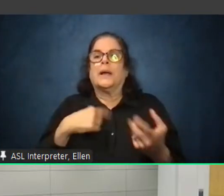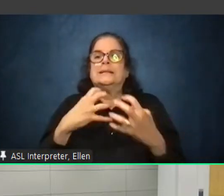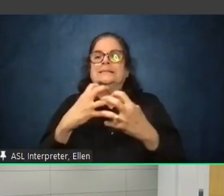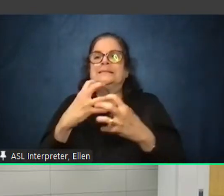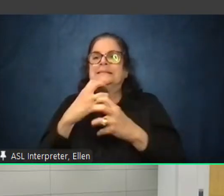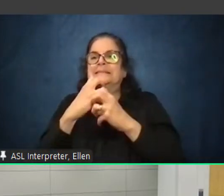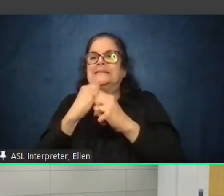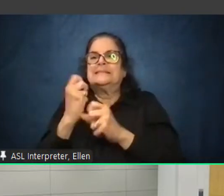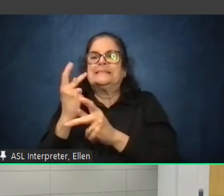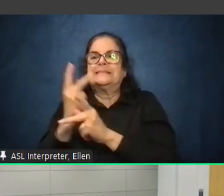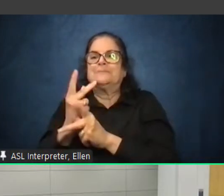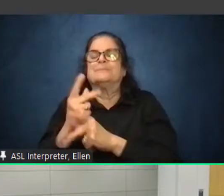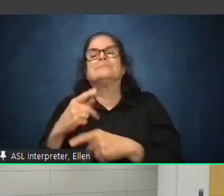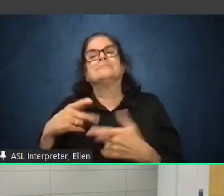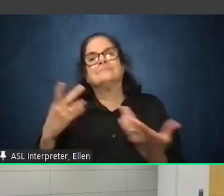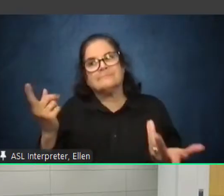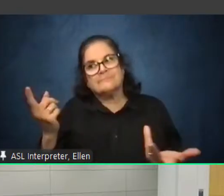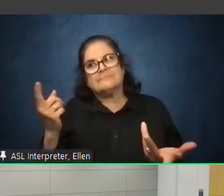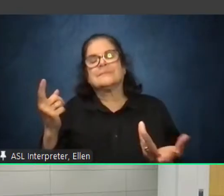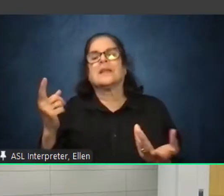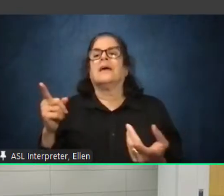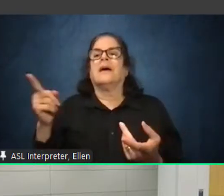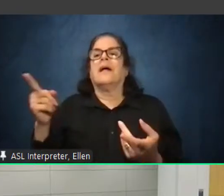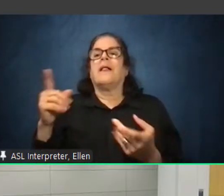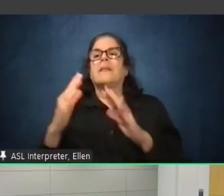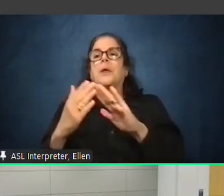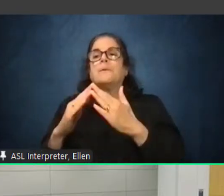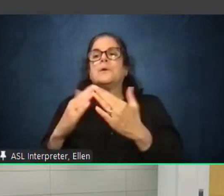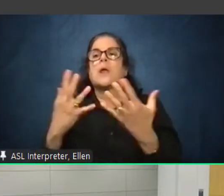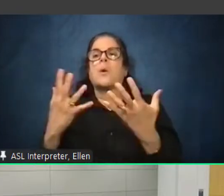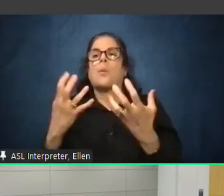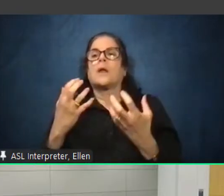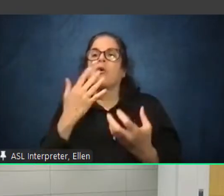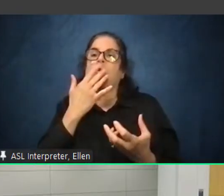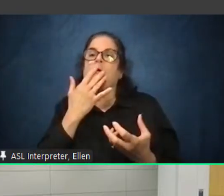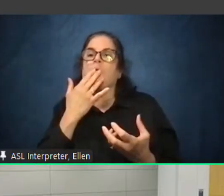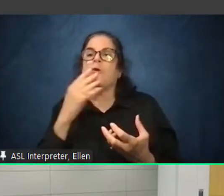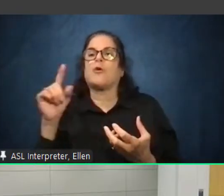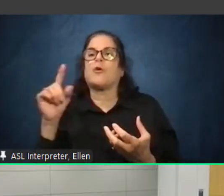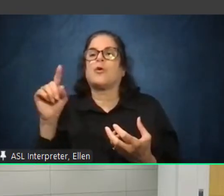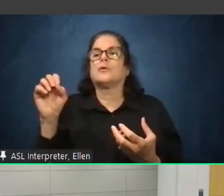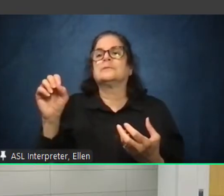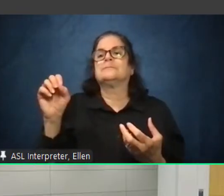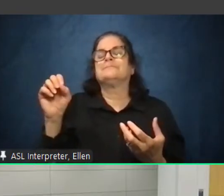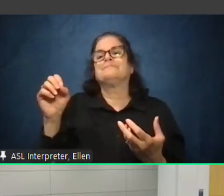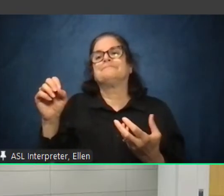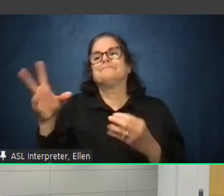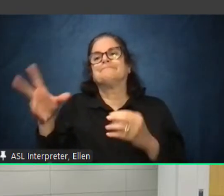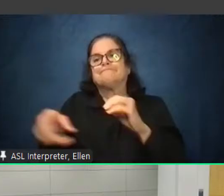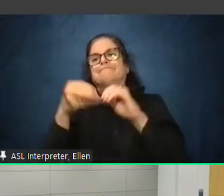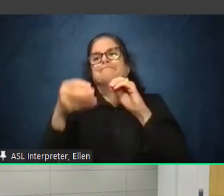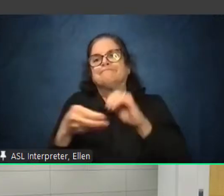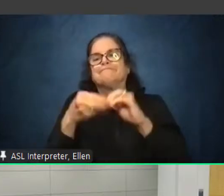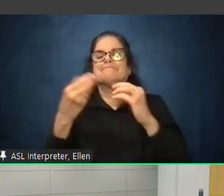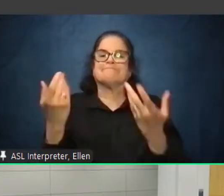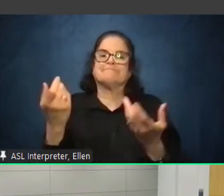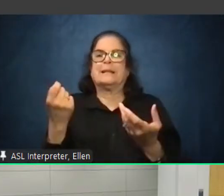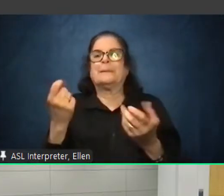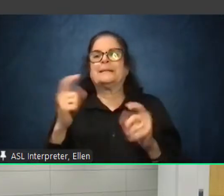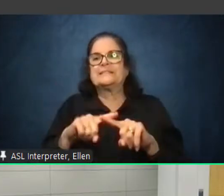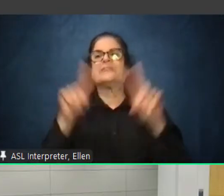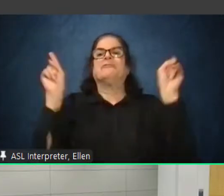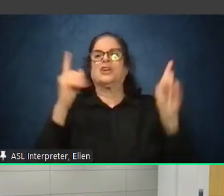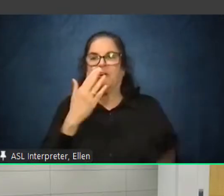they wanted some of that color and tone to be brought into the station. They wanted some of those enhancements. And so it gets a little different color. But to answer fundamentally